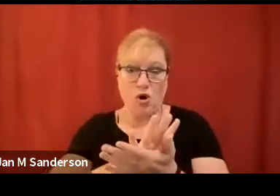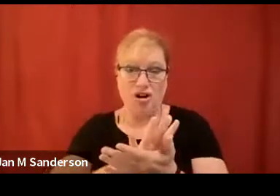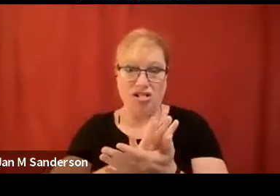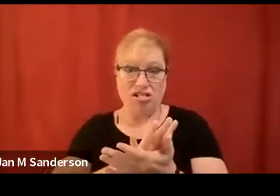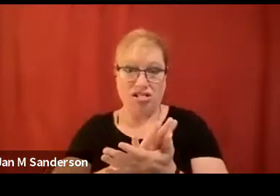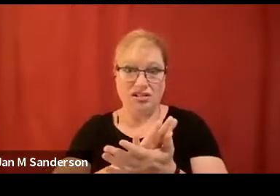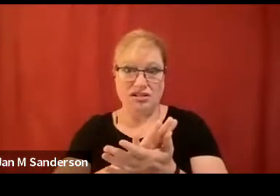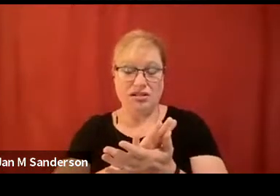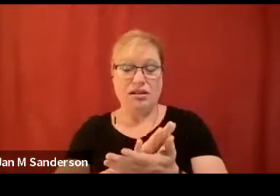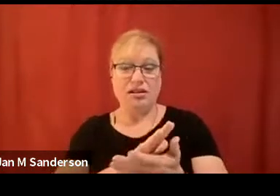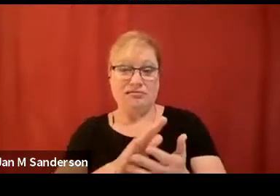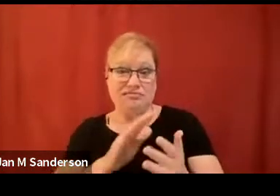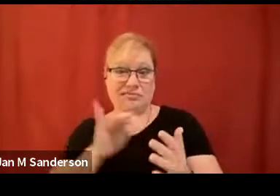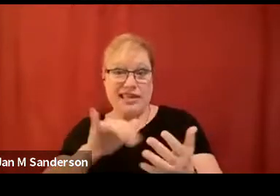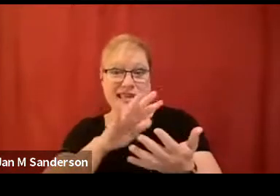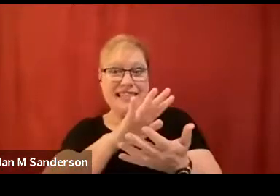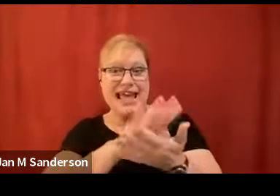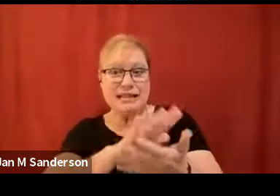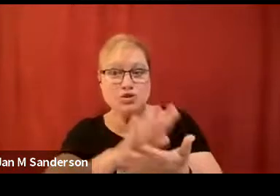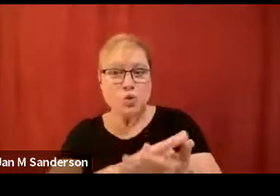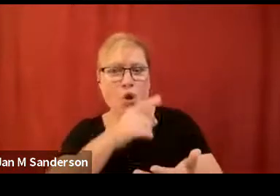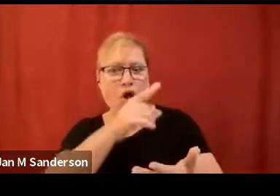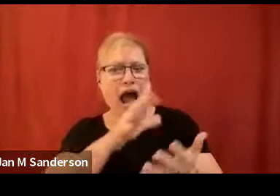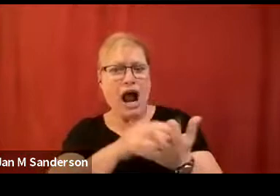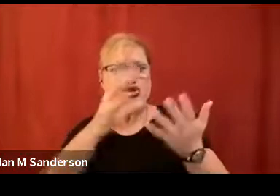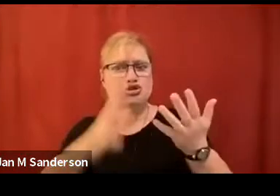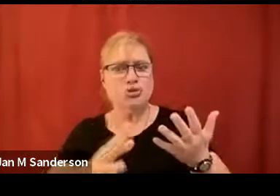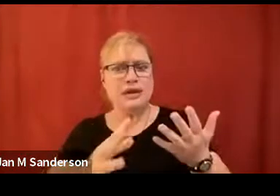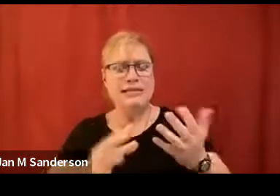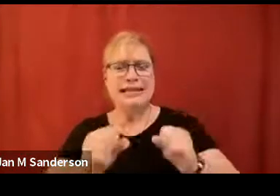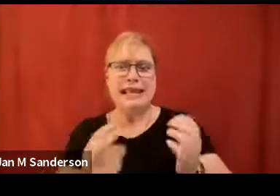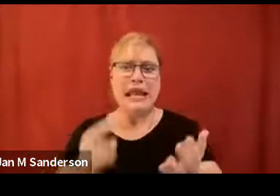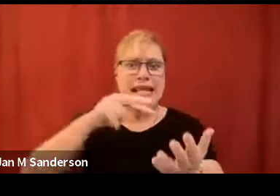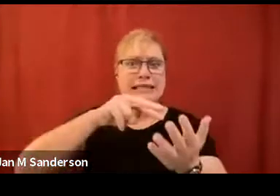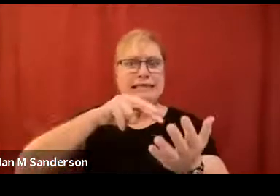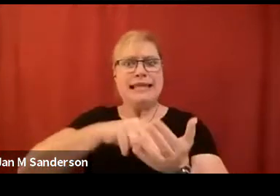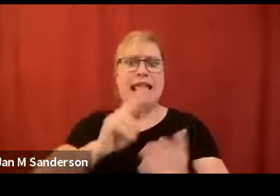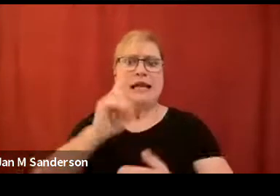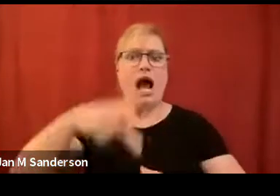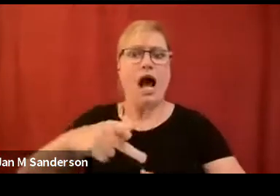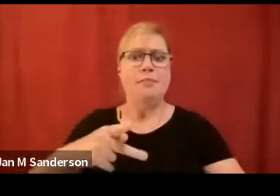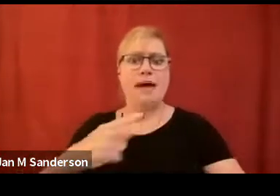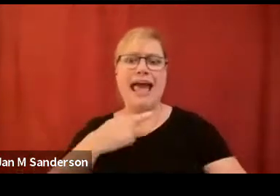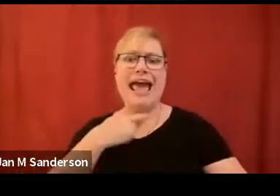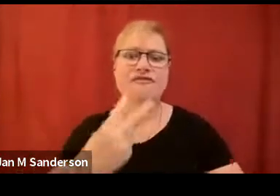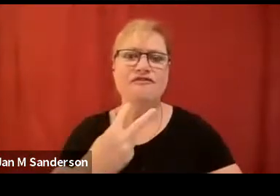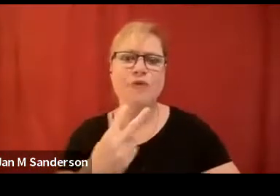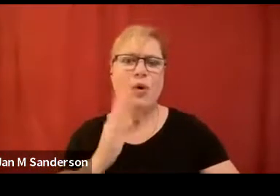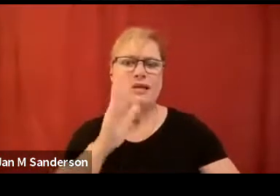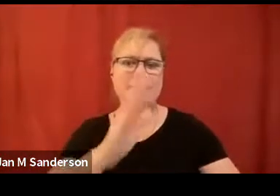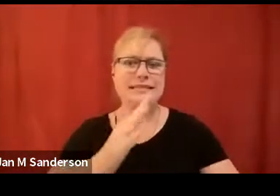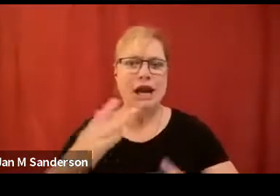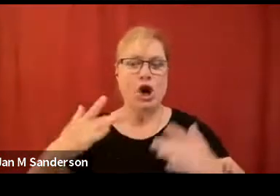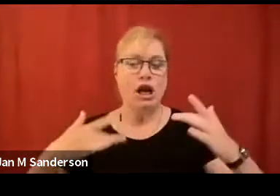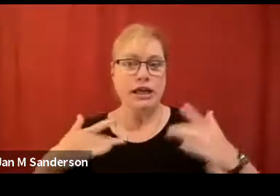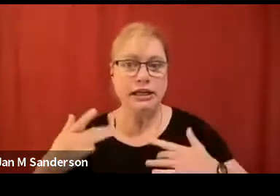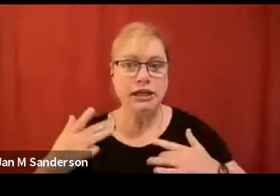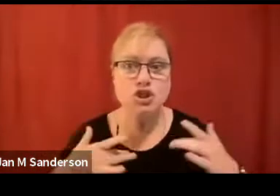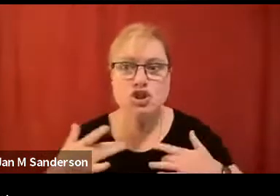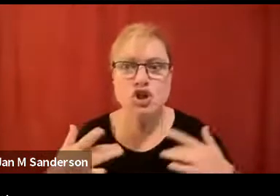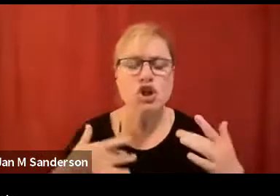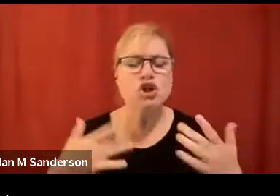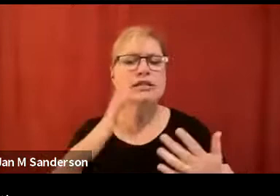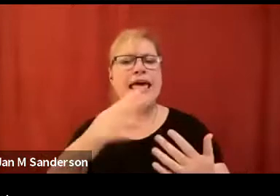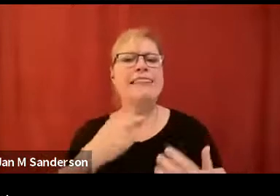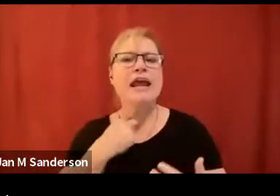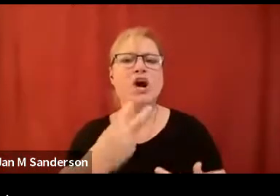that our students can actually develop their voices and speak on topics that are important to them. They can understand that their voice is a tool for